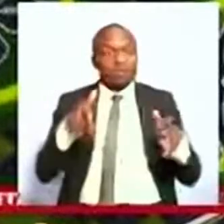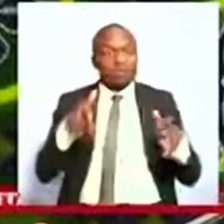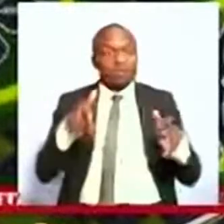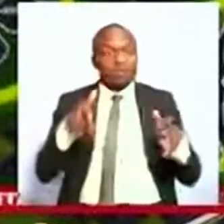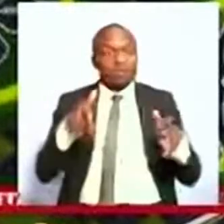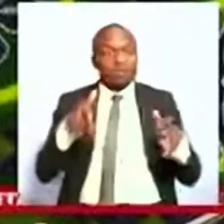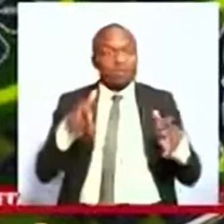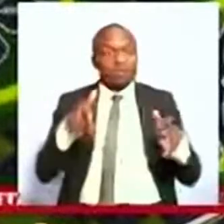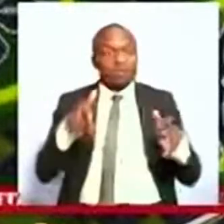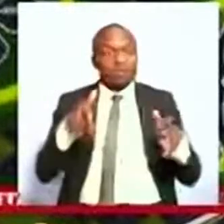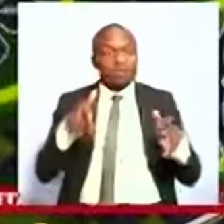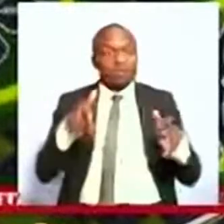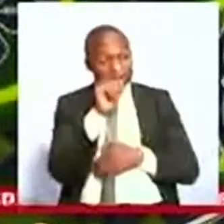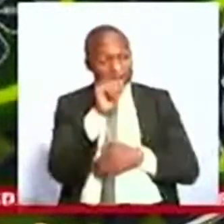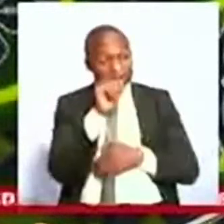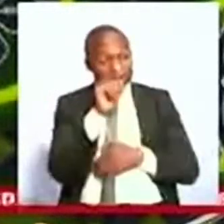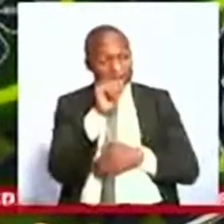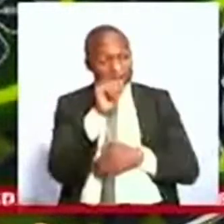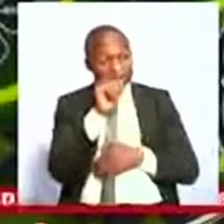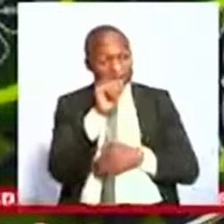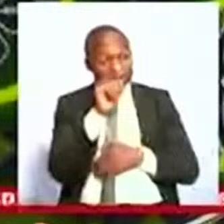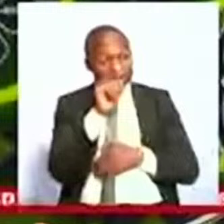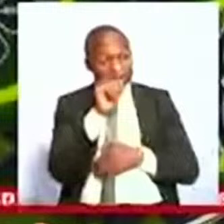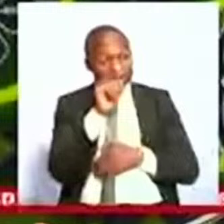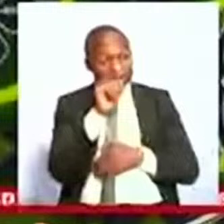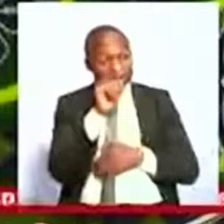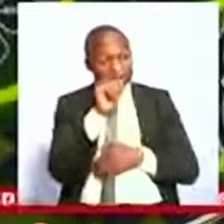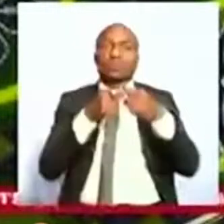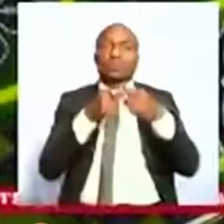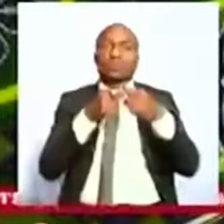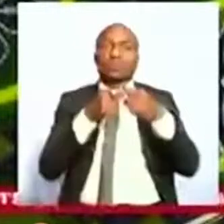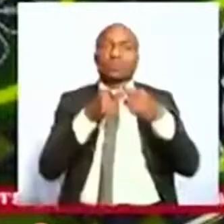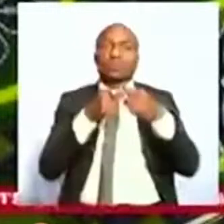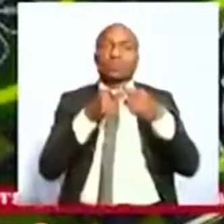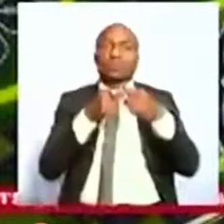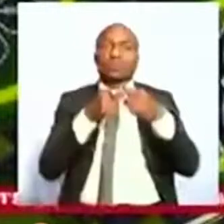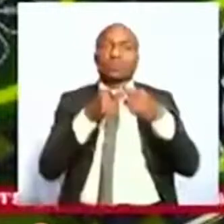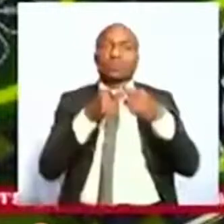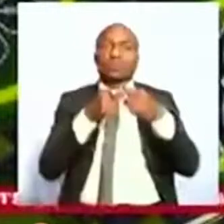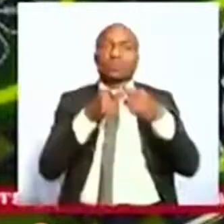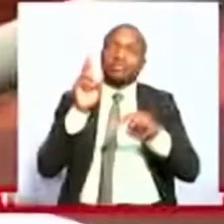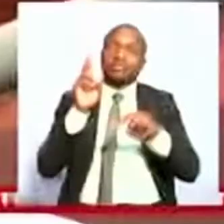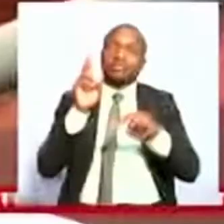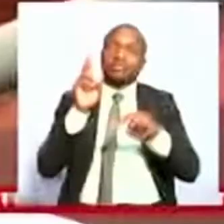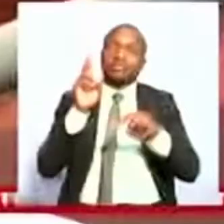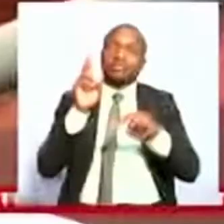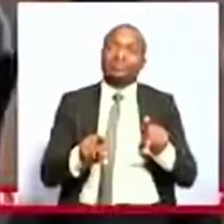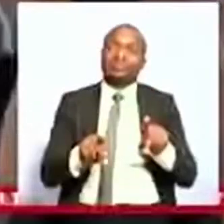this person. What happened in that case? Thank you, Chair.